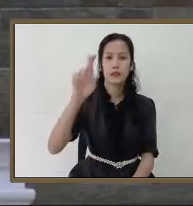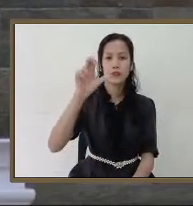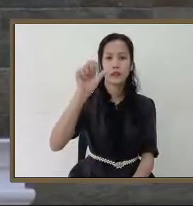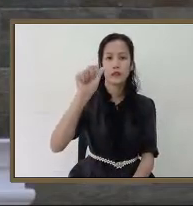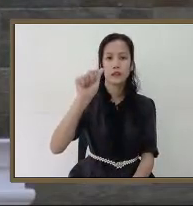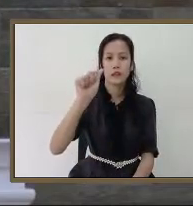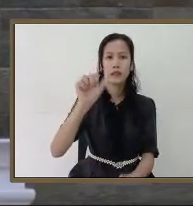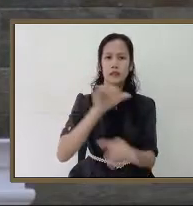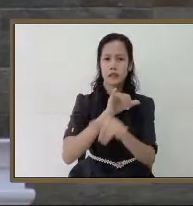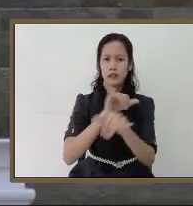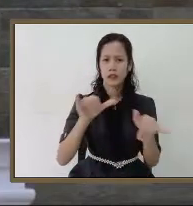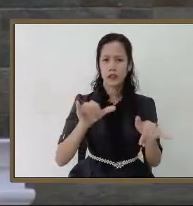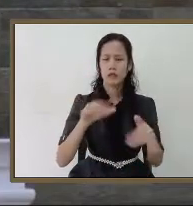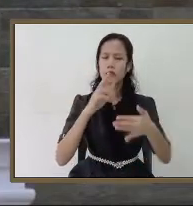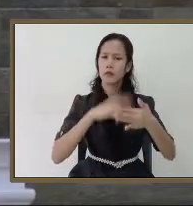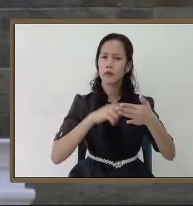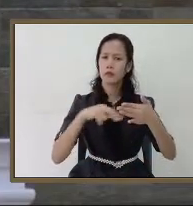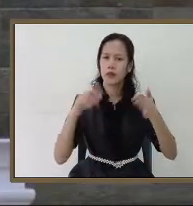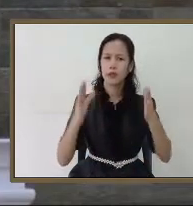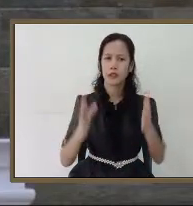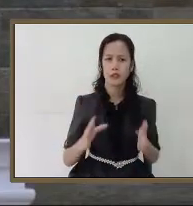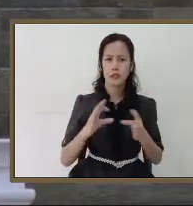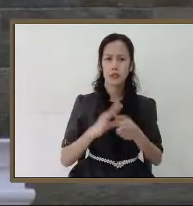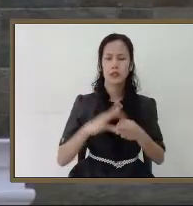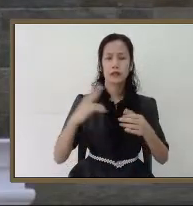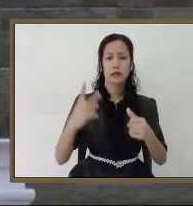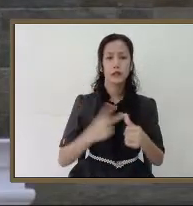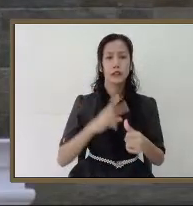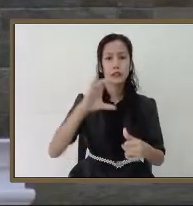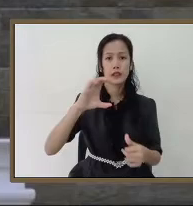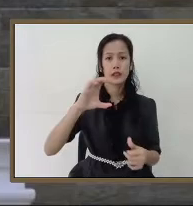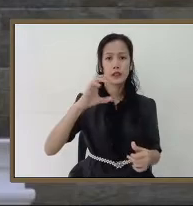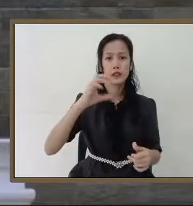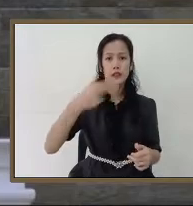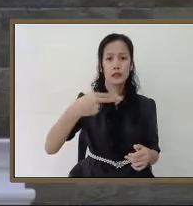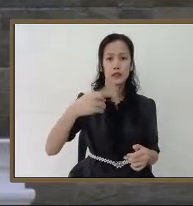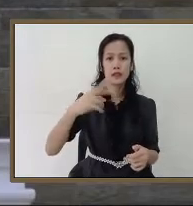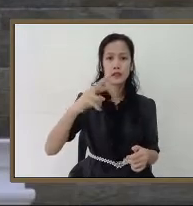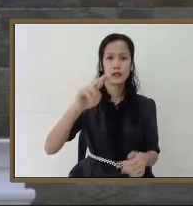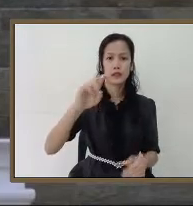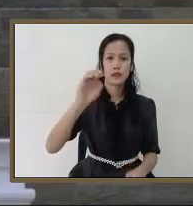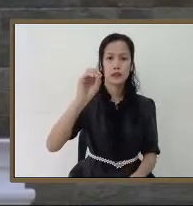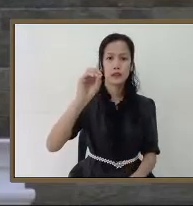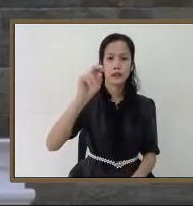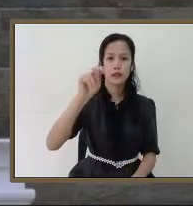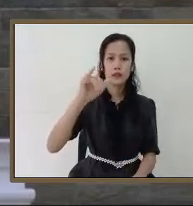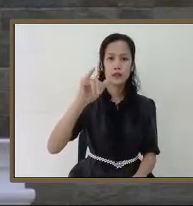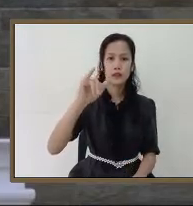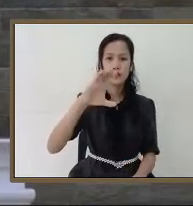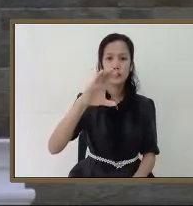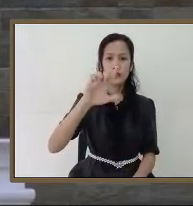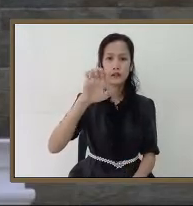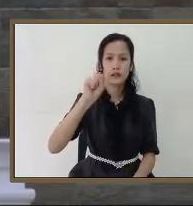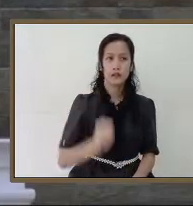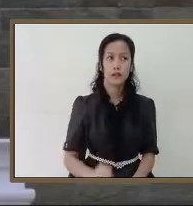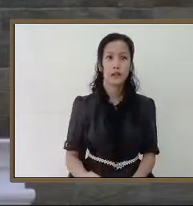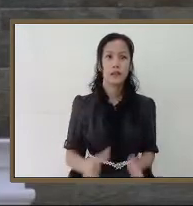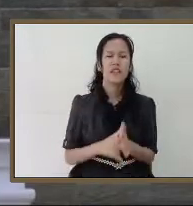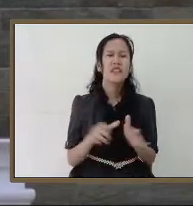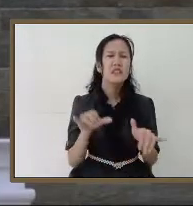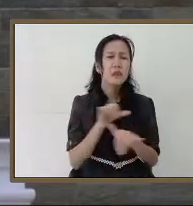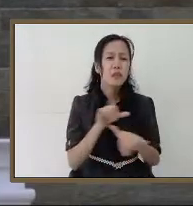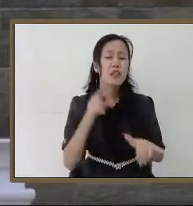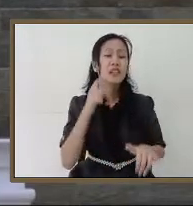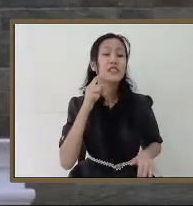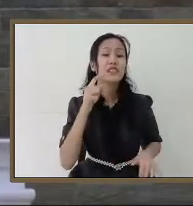of Chronicles. Kasi may similarity po yung ending part ng Second Chronicles at saka yung first part ng